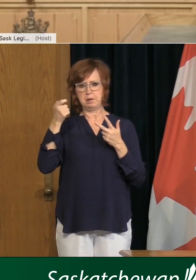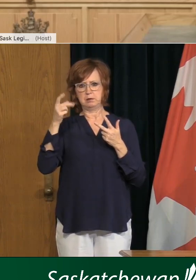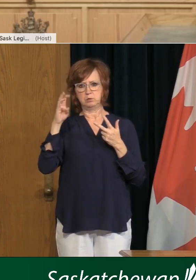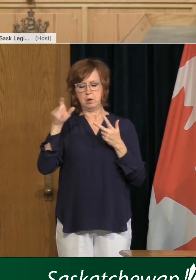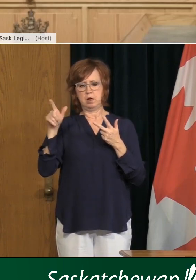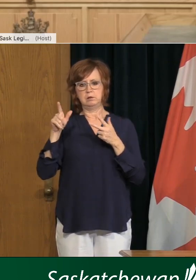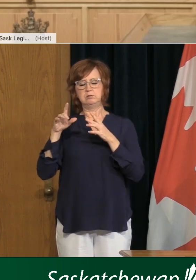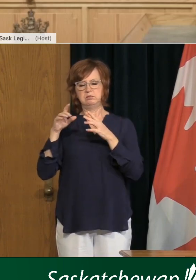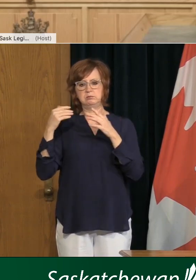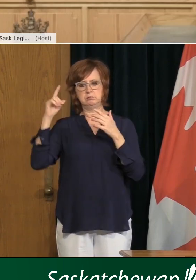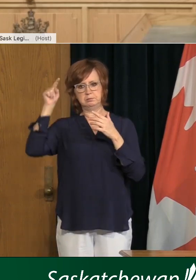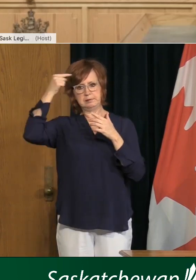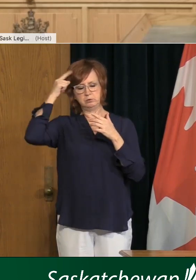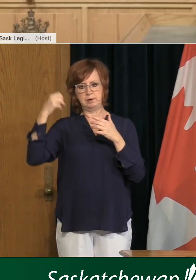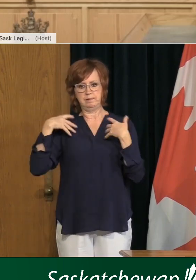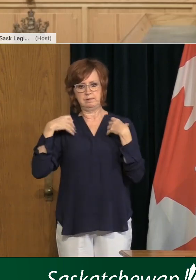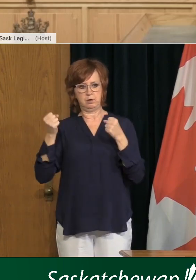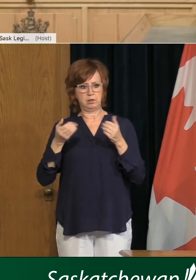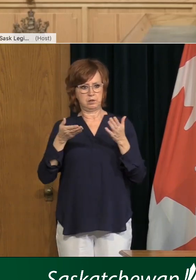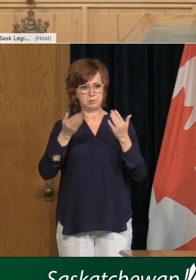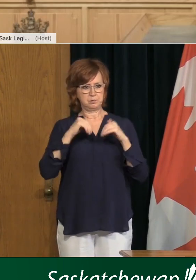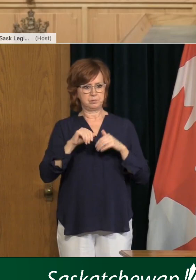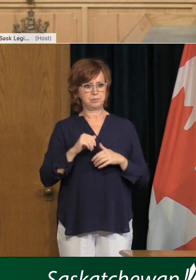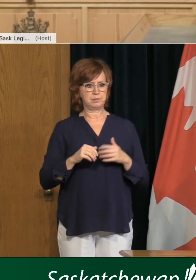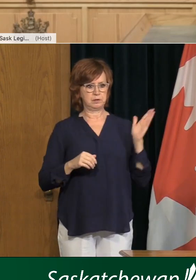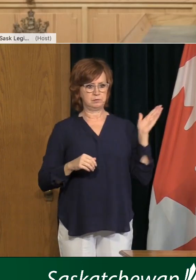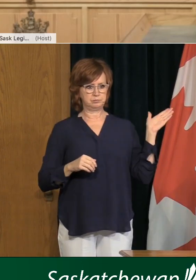the presentation. Next slide, please.